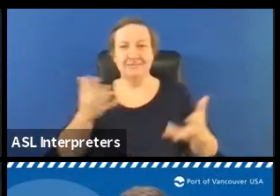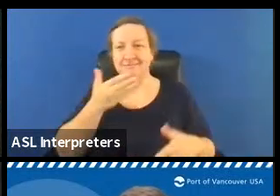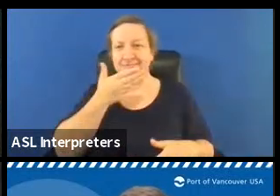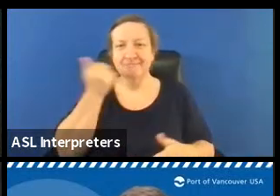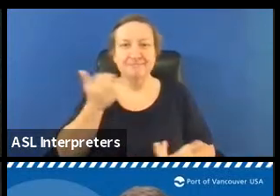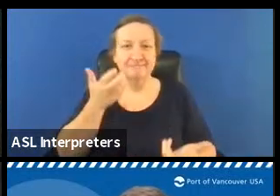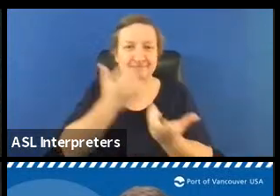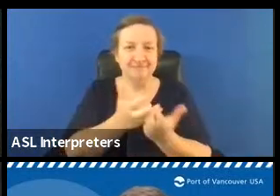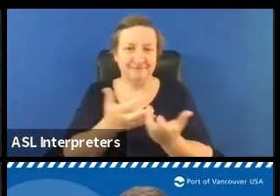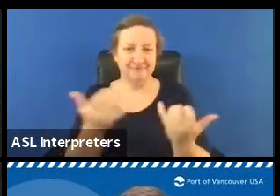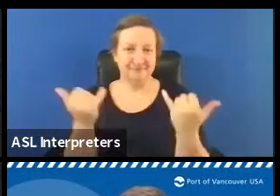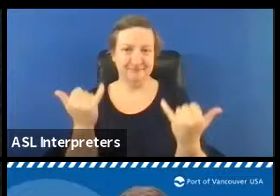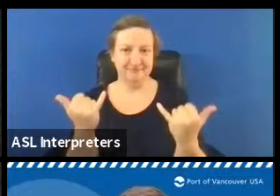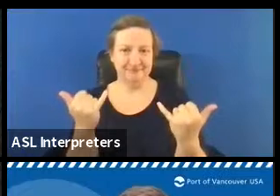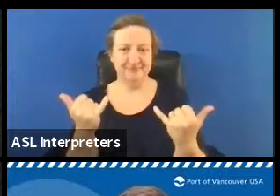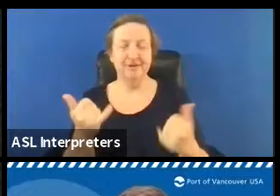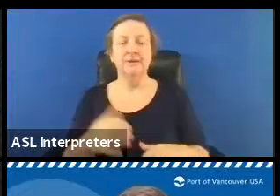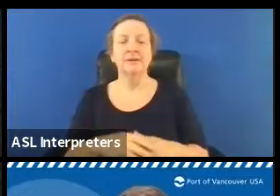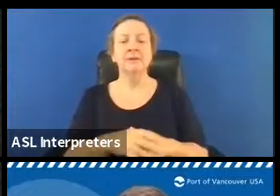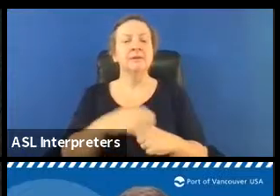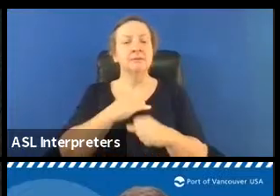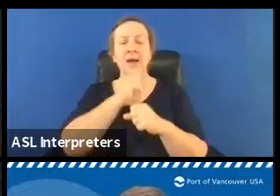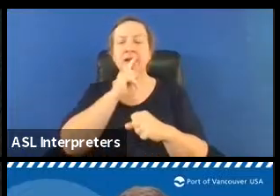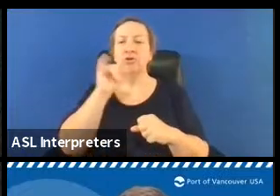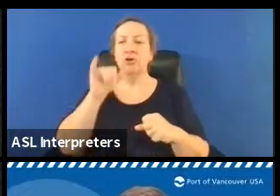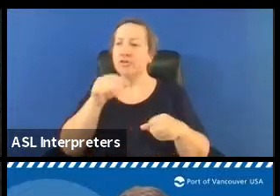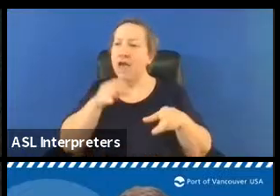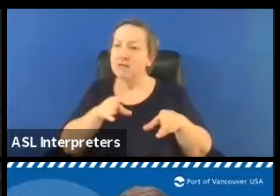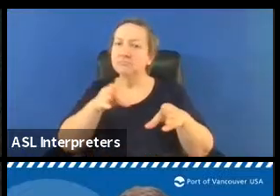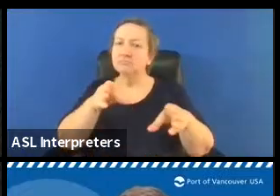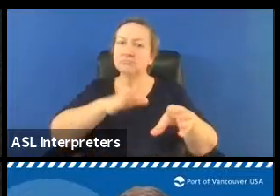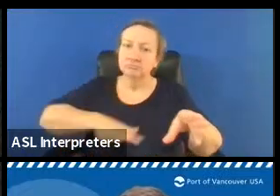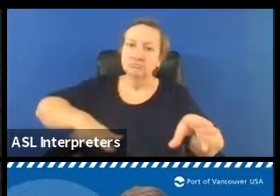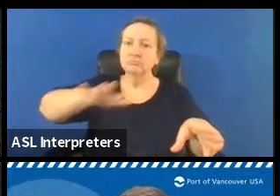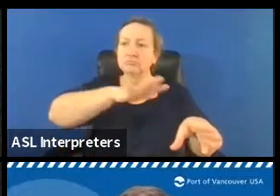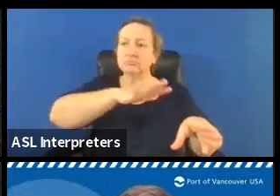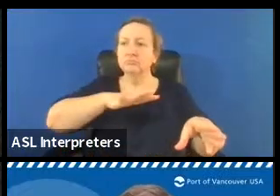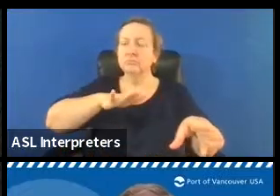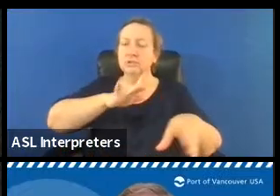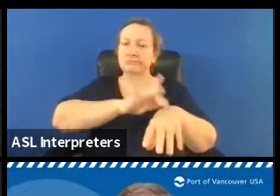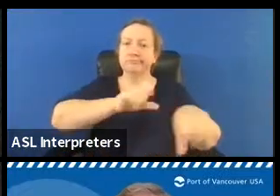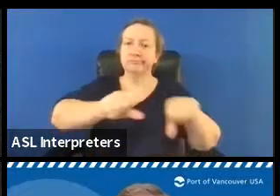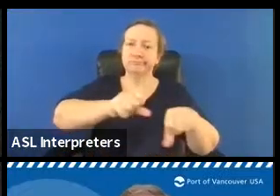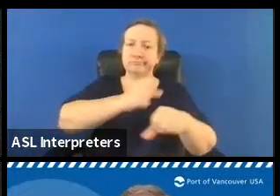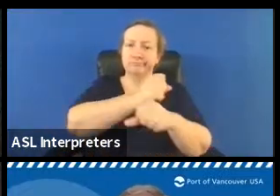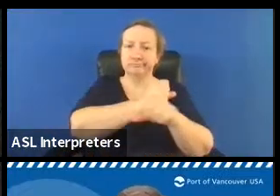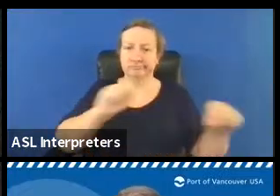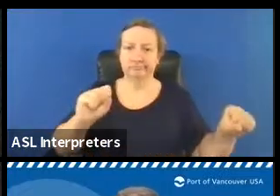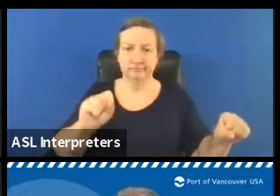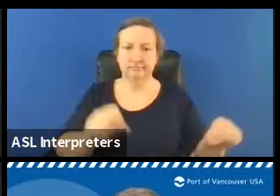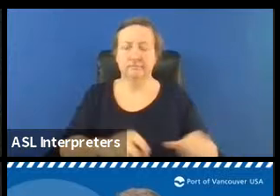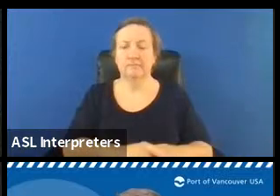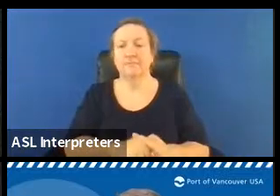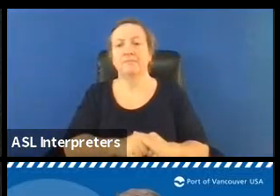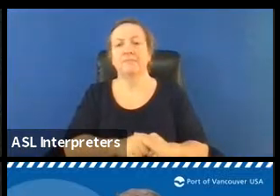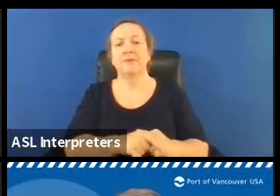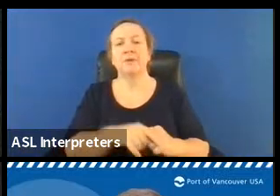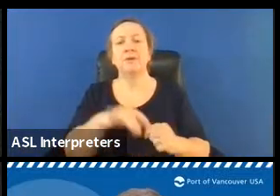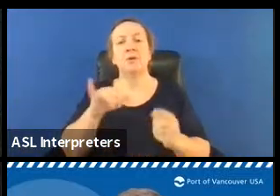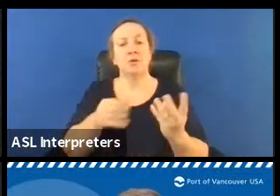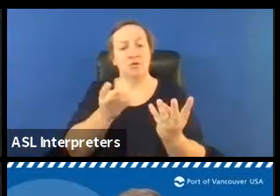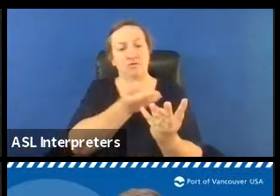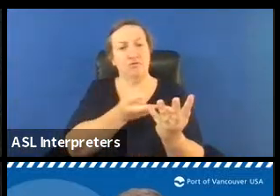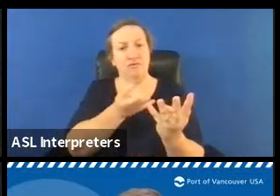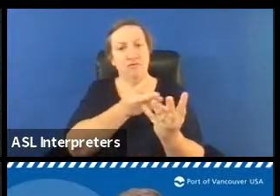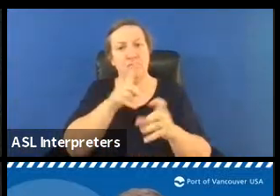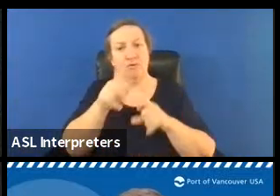that we are creating a corridor that's in seismic sync. So those 4 questions are